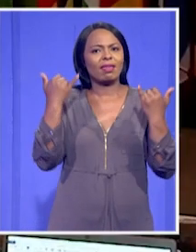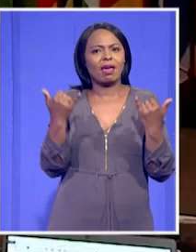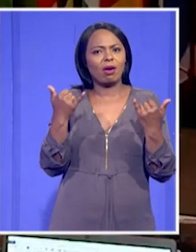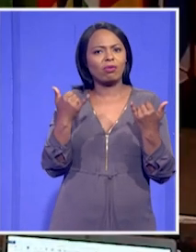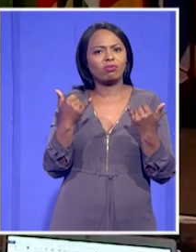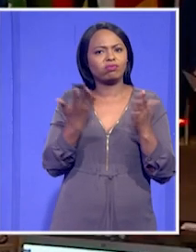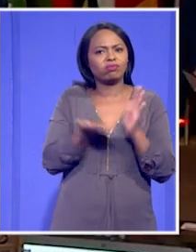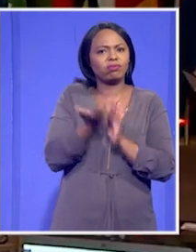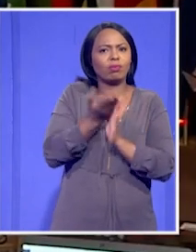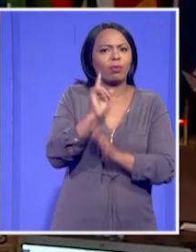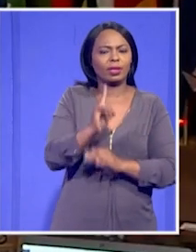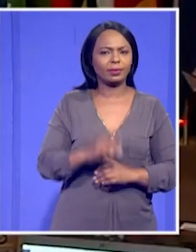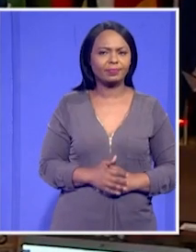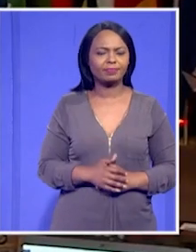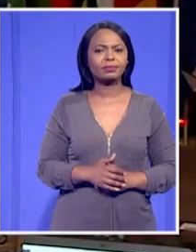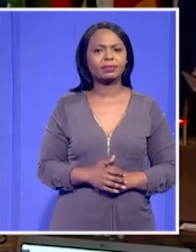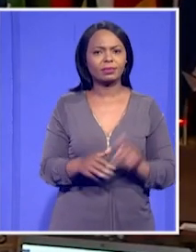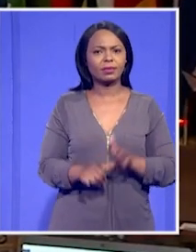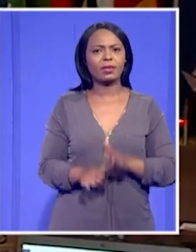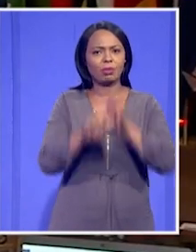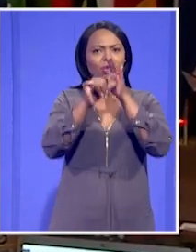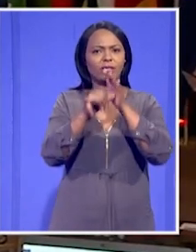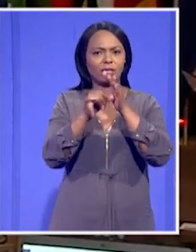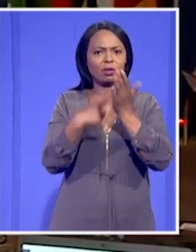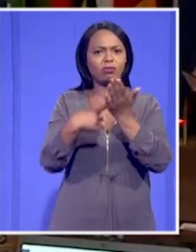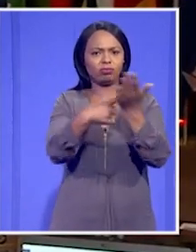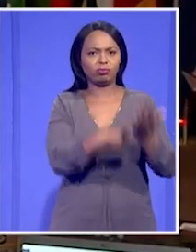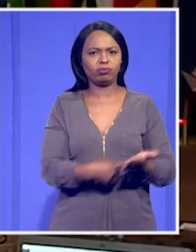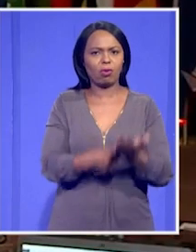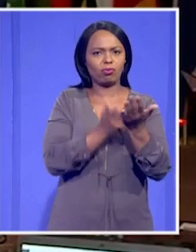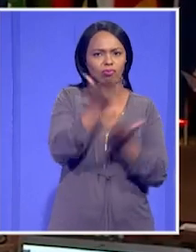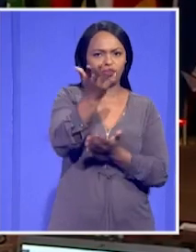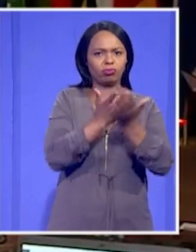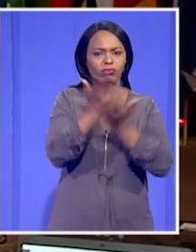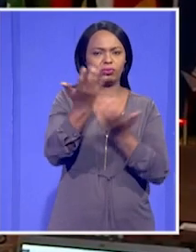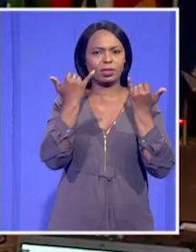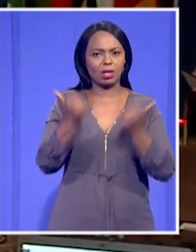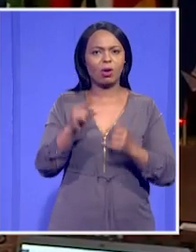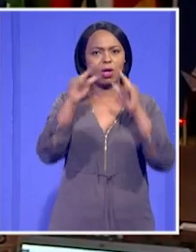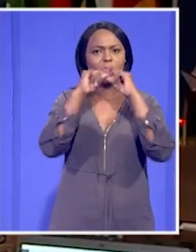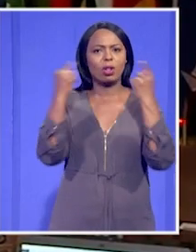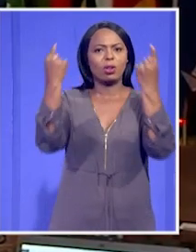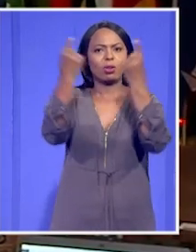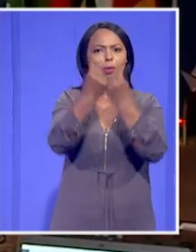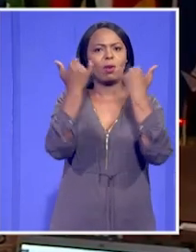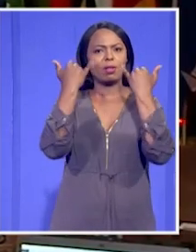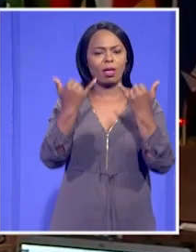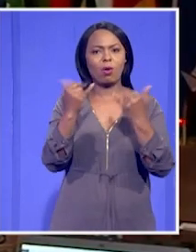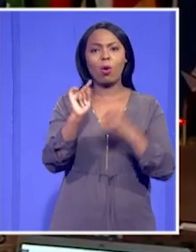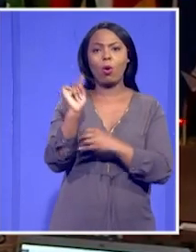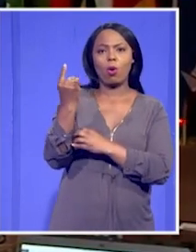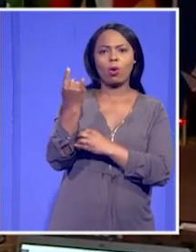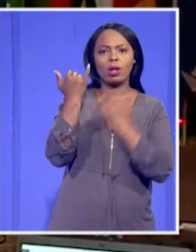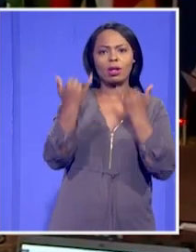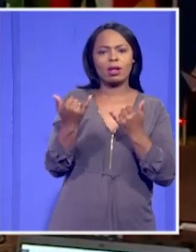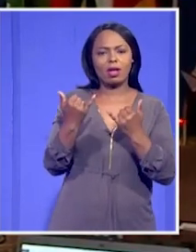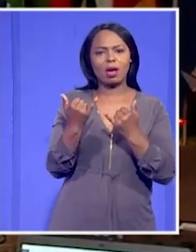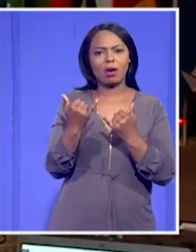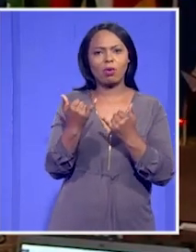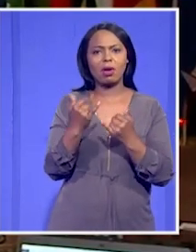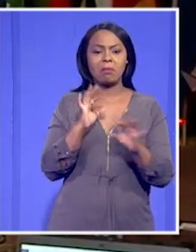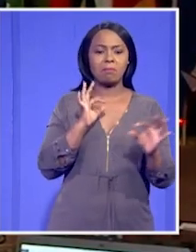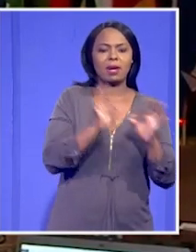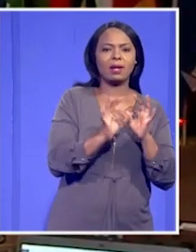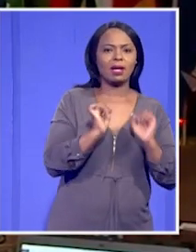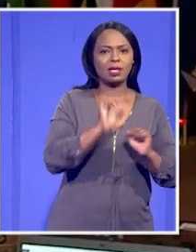Well, certainly quite a very important session, Desiree. Do you know that this is a global phenomenon, not just only peculiar to South Africa?